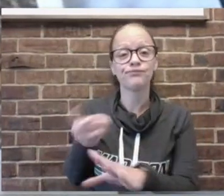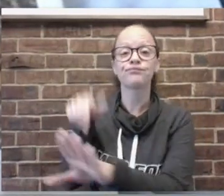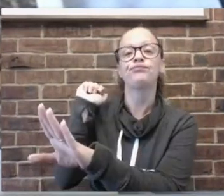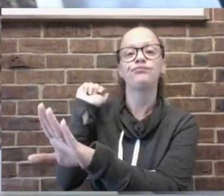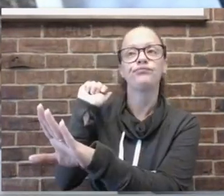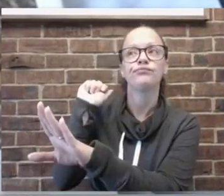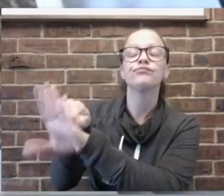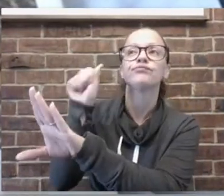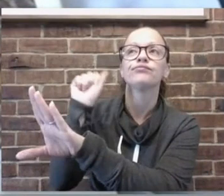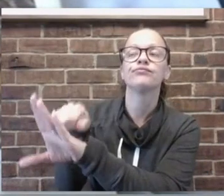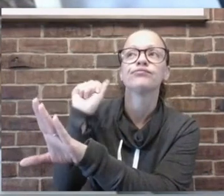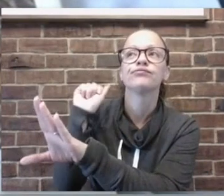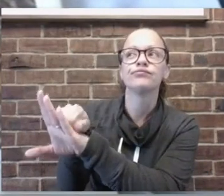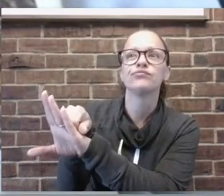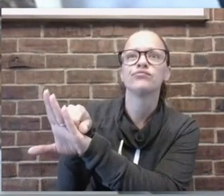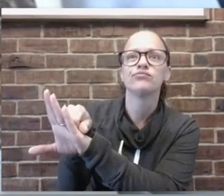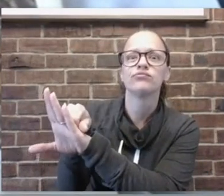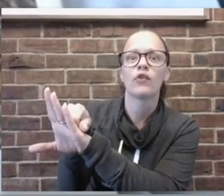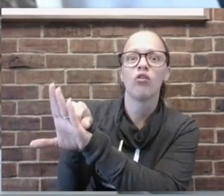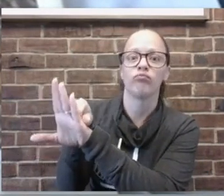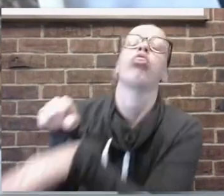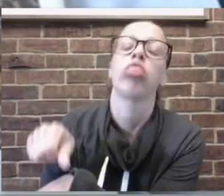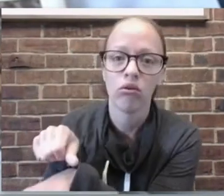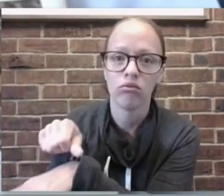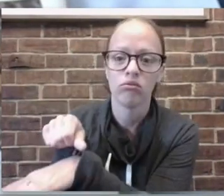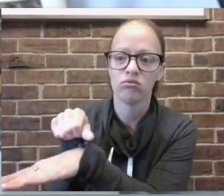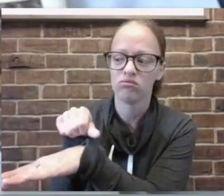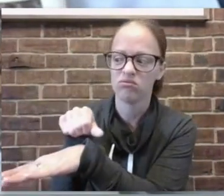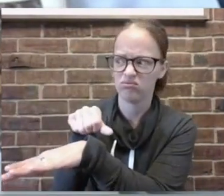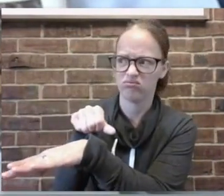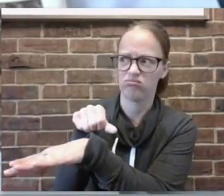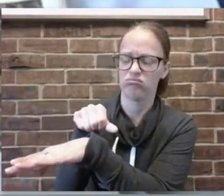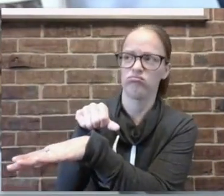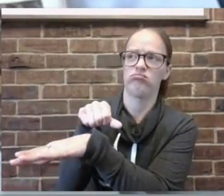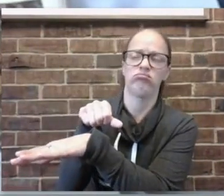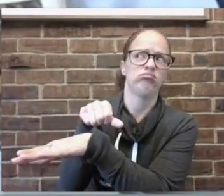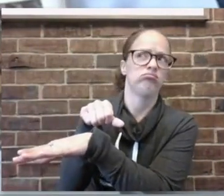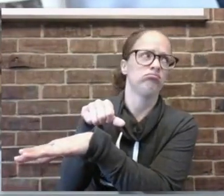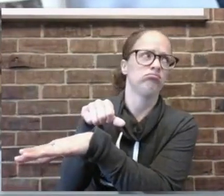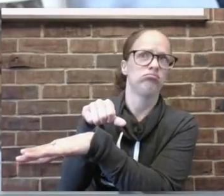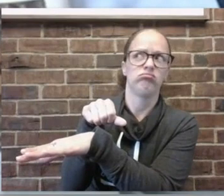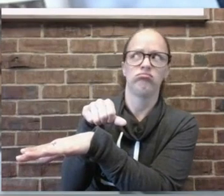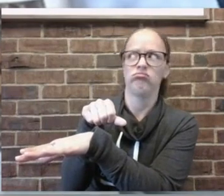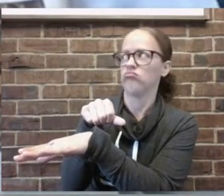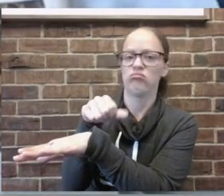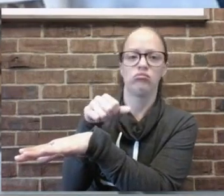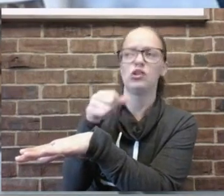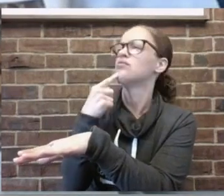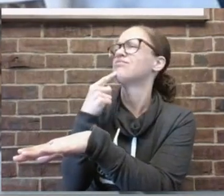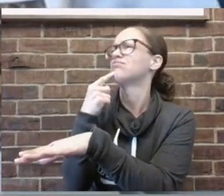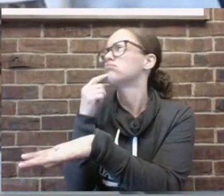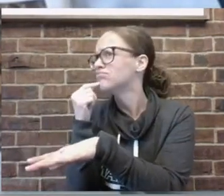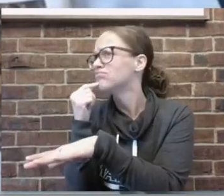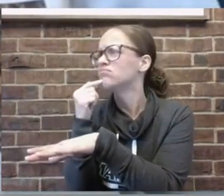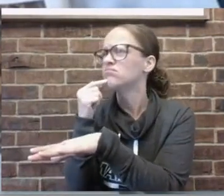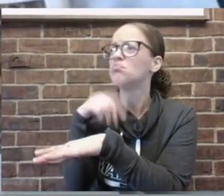door I felt it fell right in I didn't want to just walk into someone else's house so I called little pig little